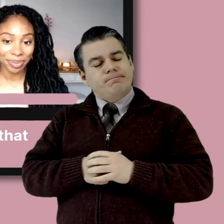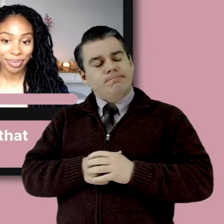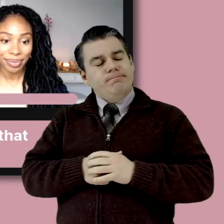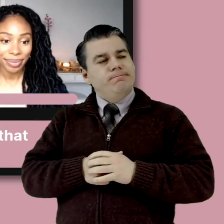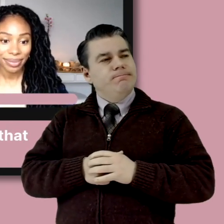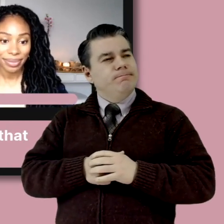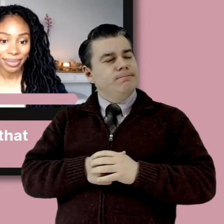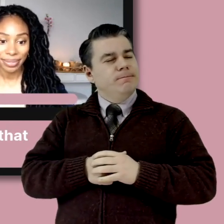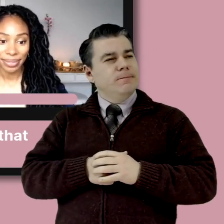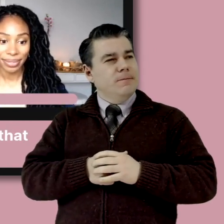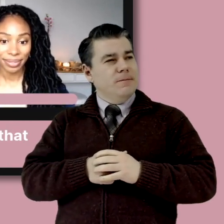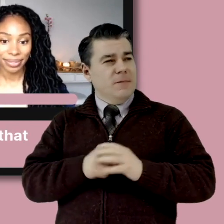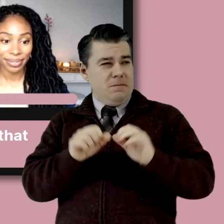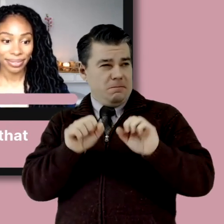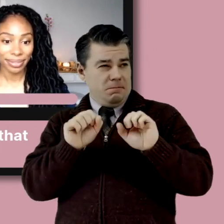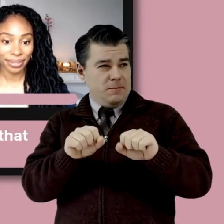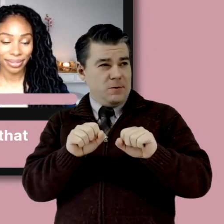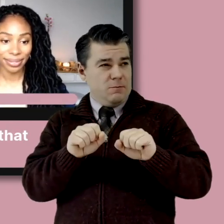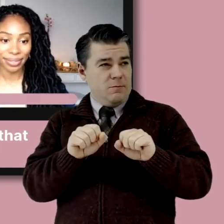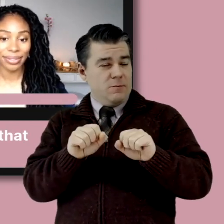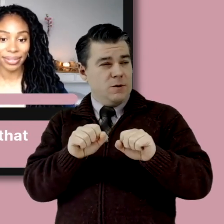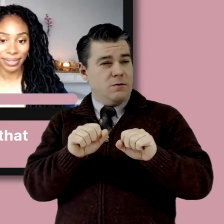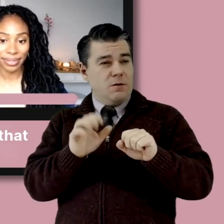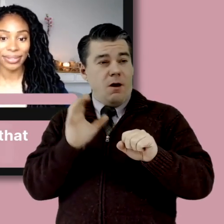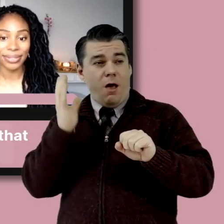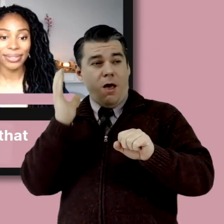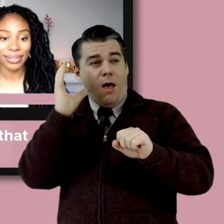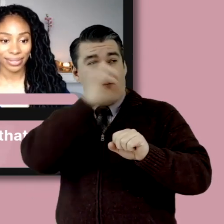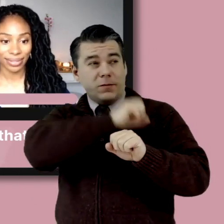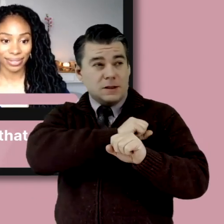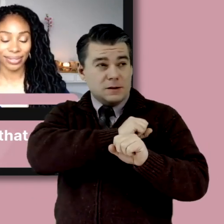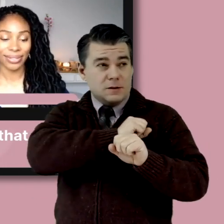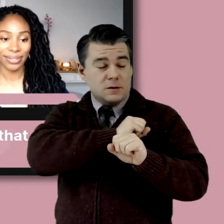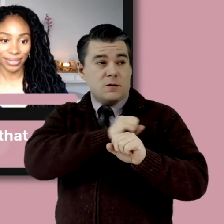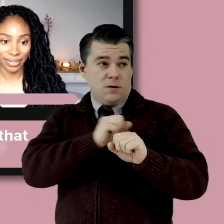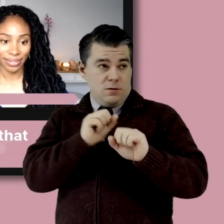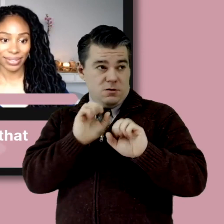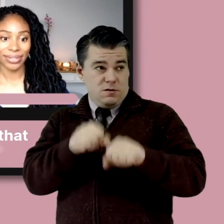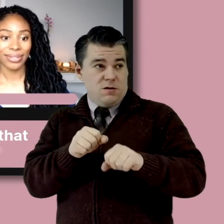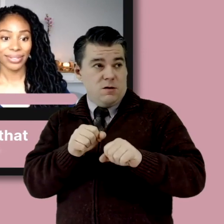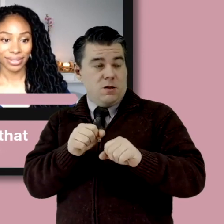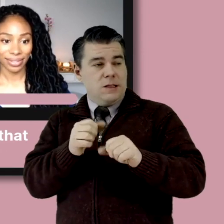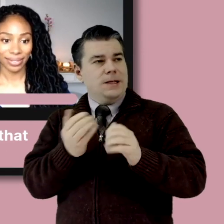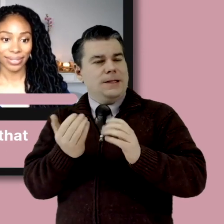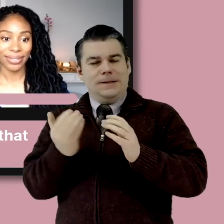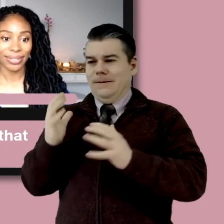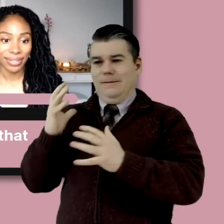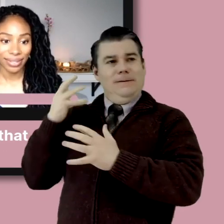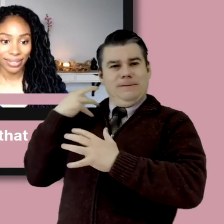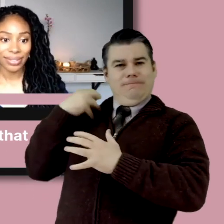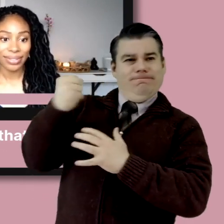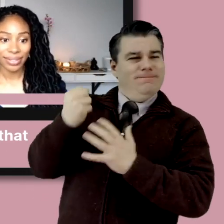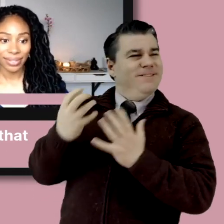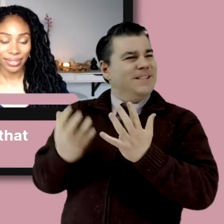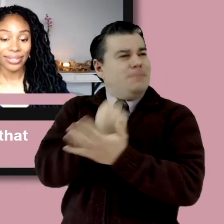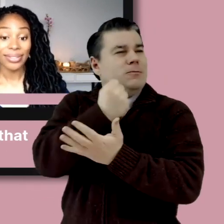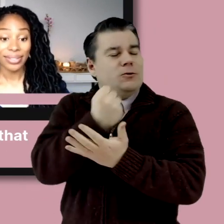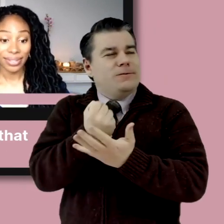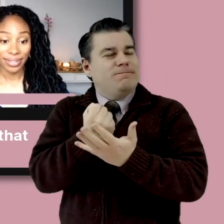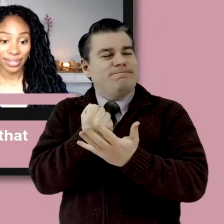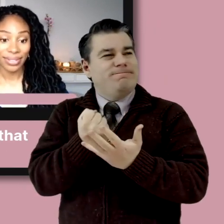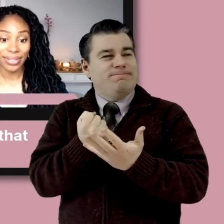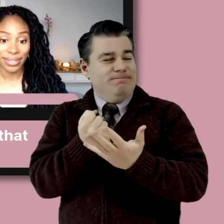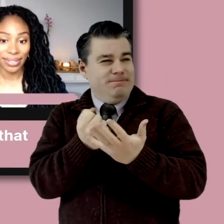is how is it possible to recapture the skills that were missed, if there were any, and how